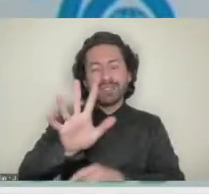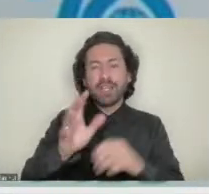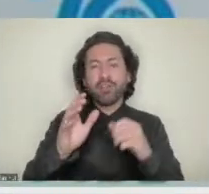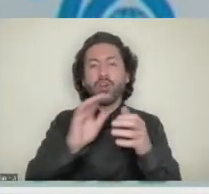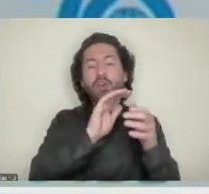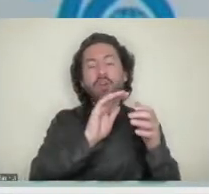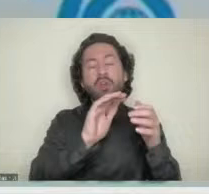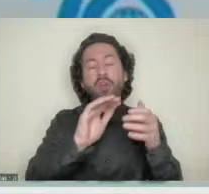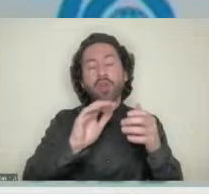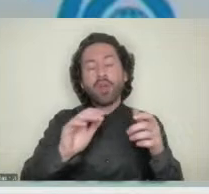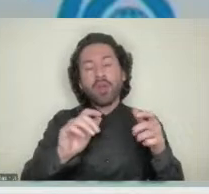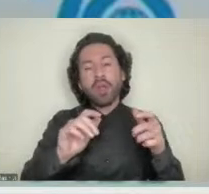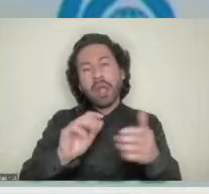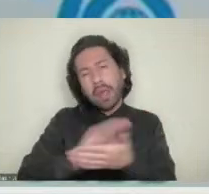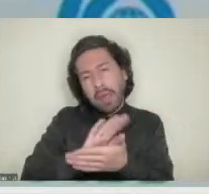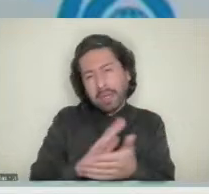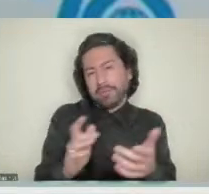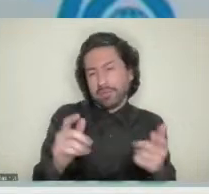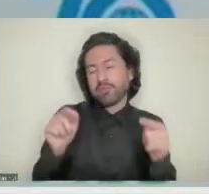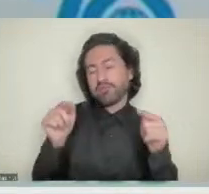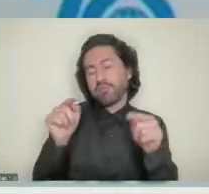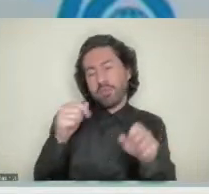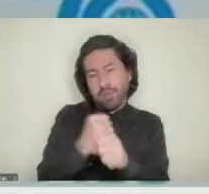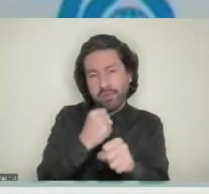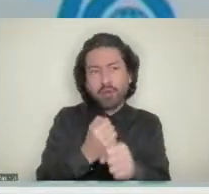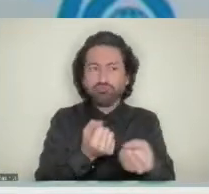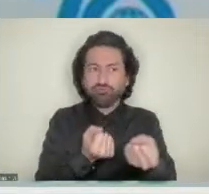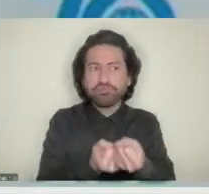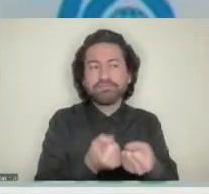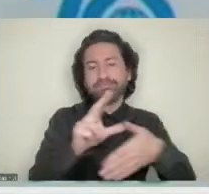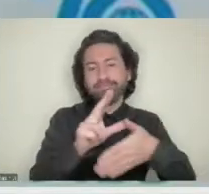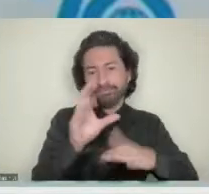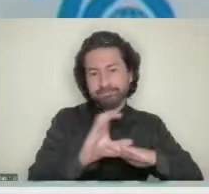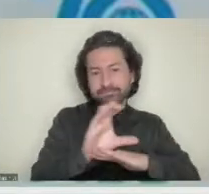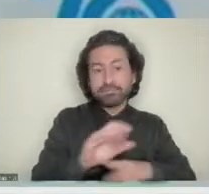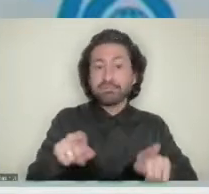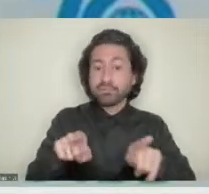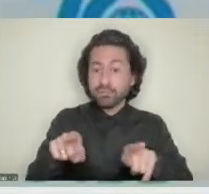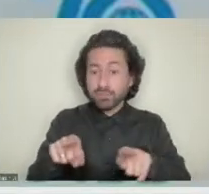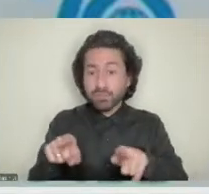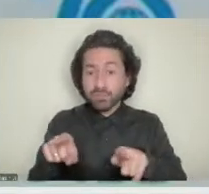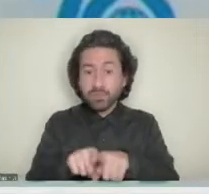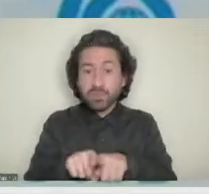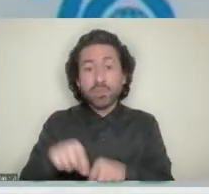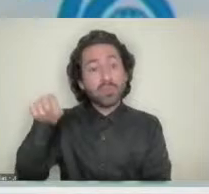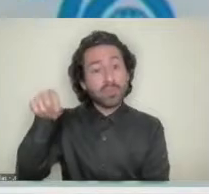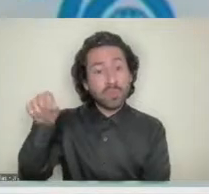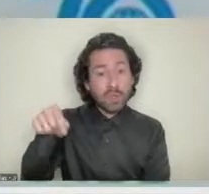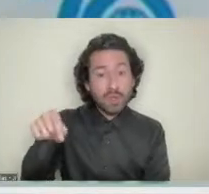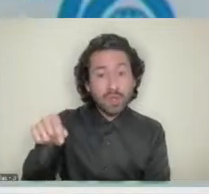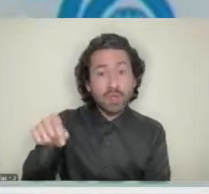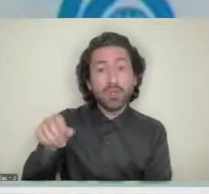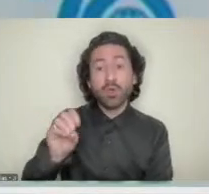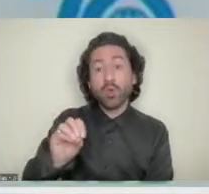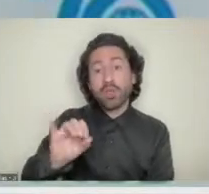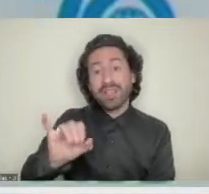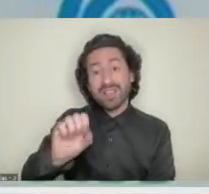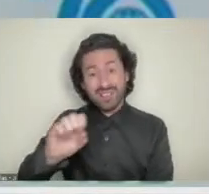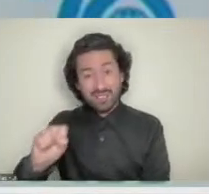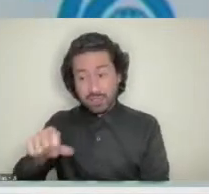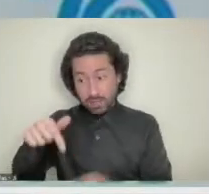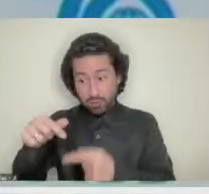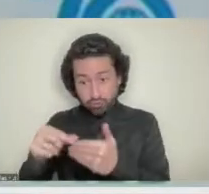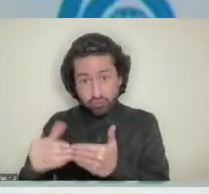of working for the countries of Latin America and the Caribbean. Also, the Ibero-American Social Security